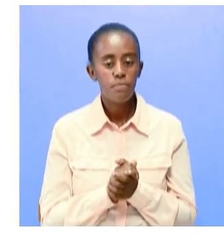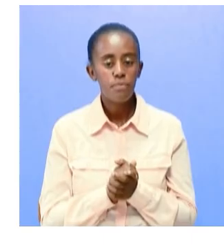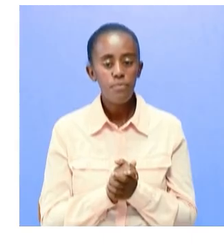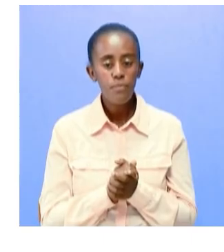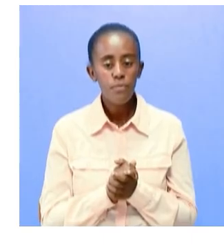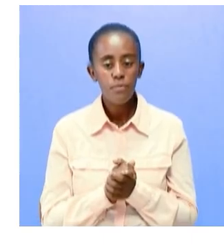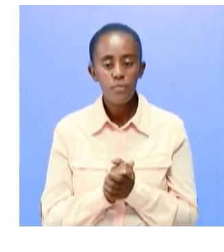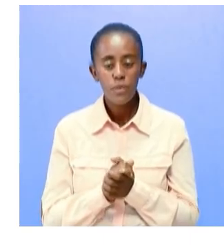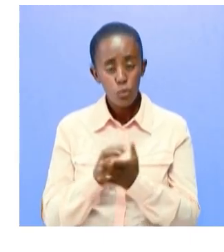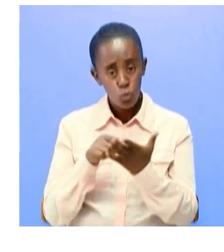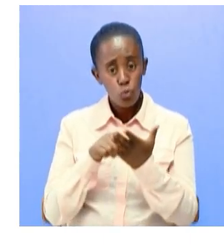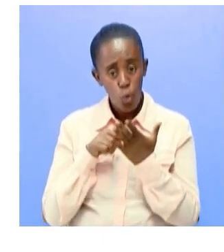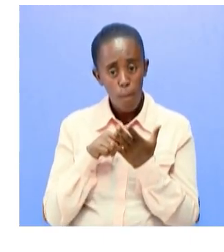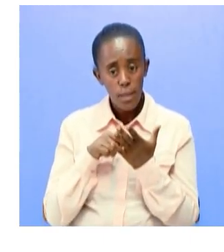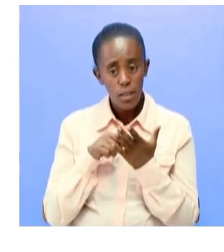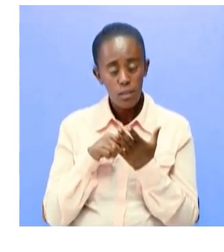show me